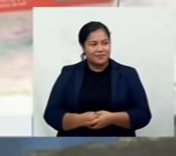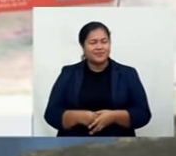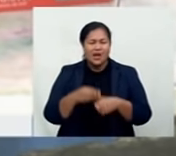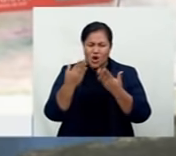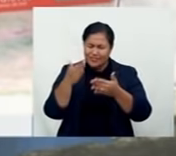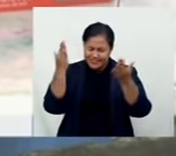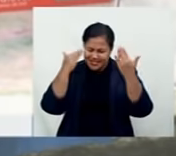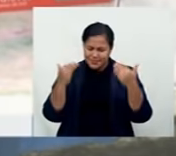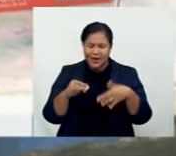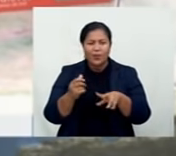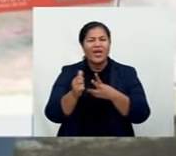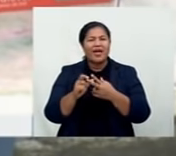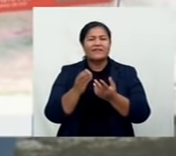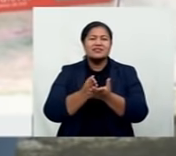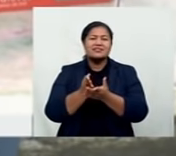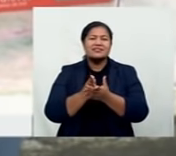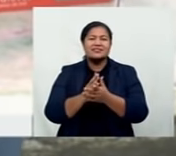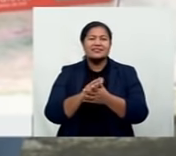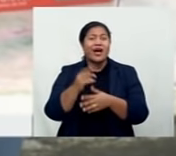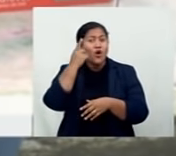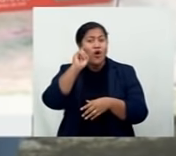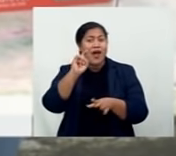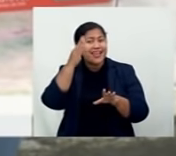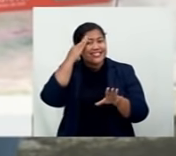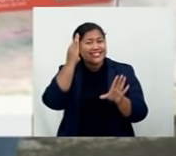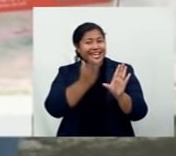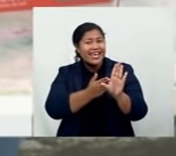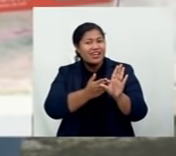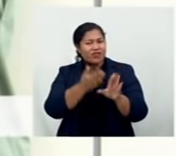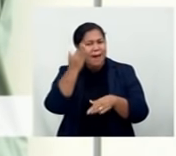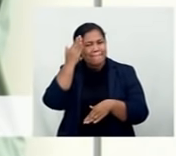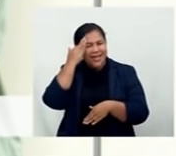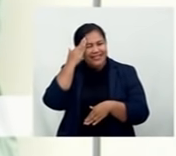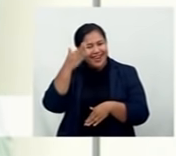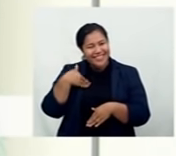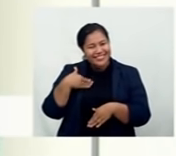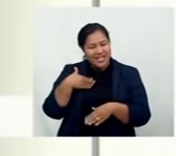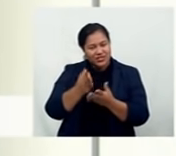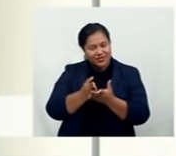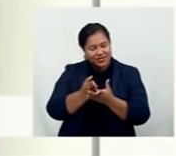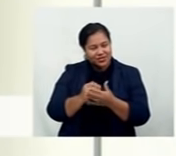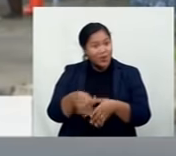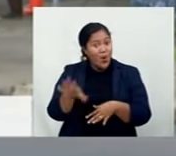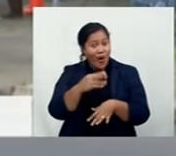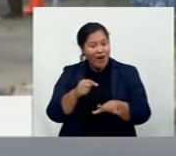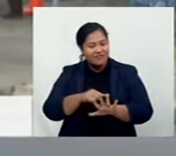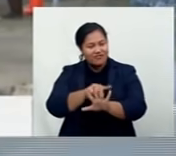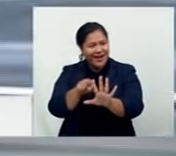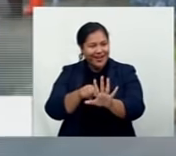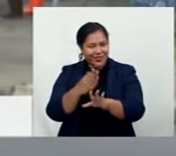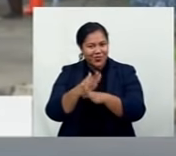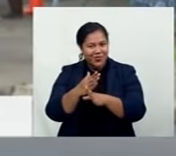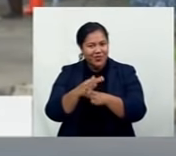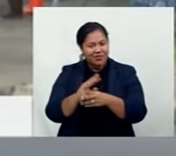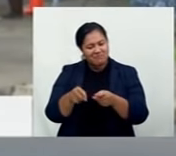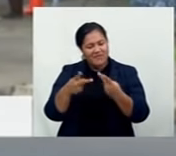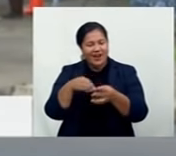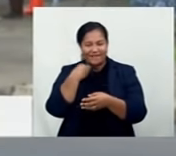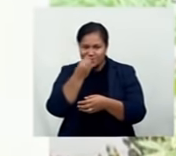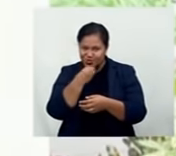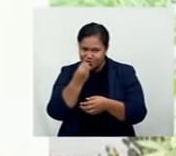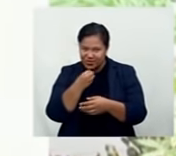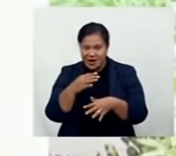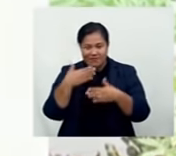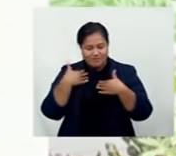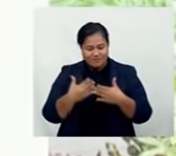we also have a service called psychiatry, or the mental health service. All frontliners are being provided adequate food, protective